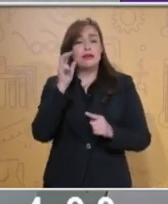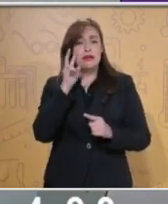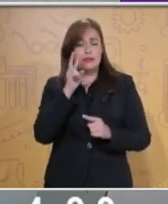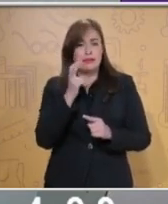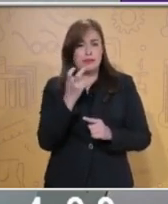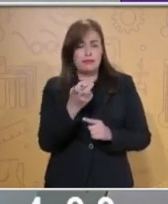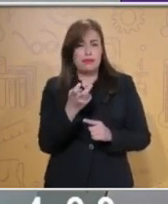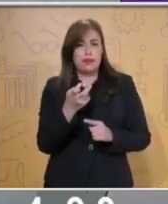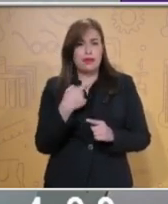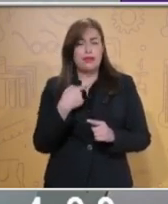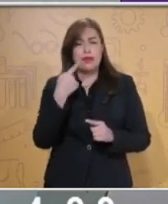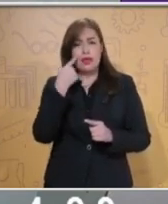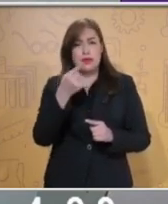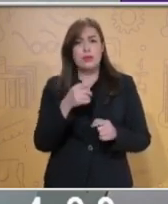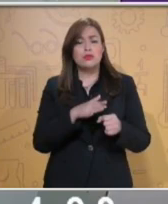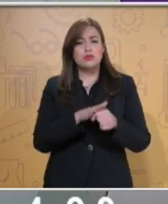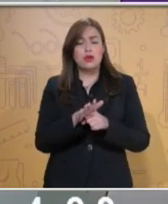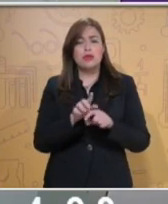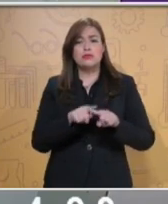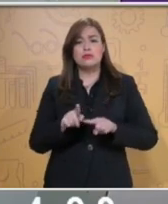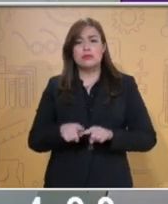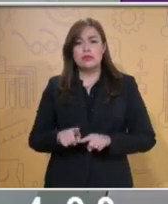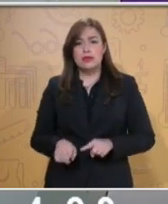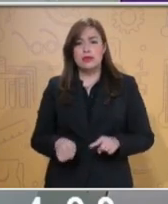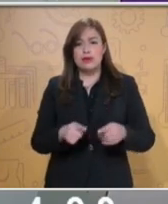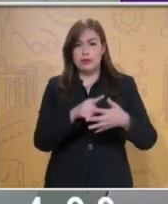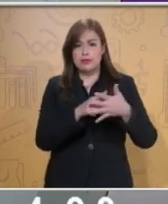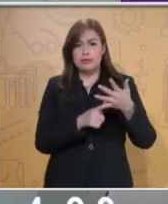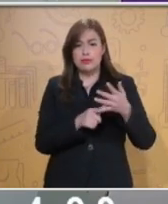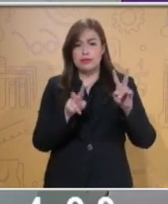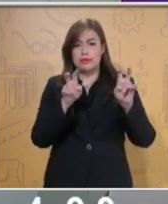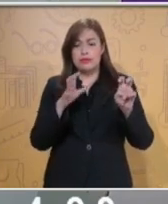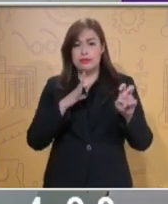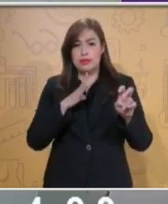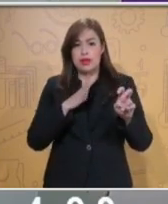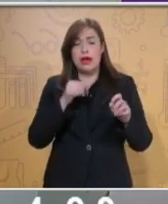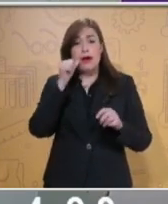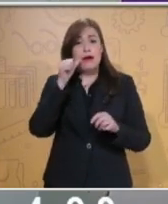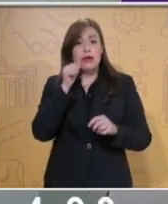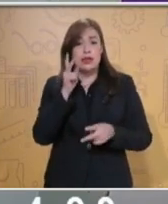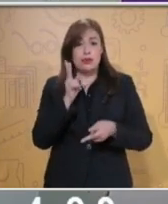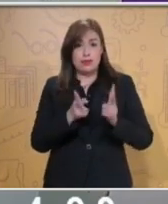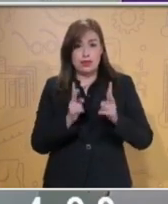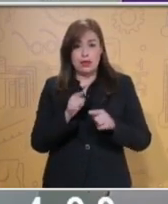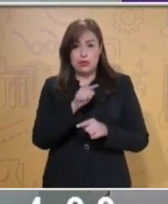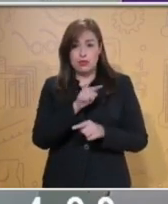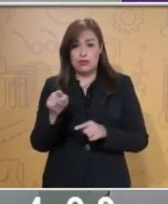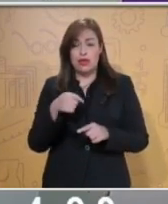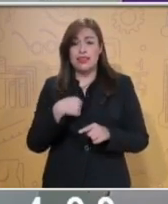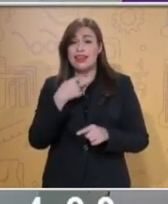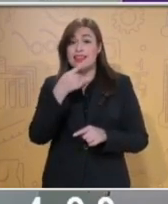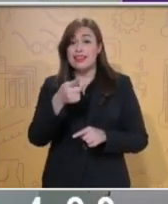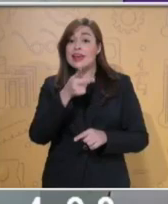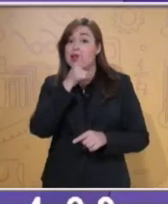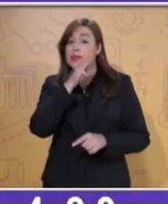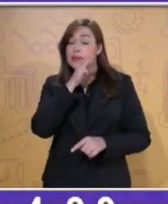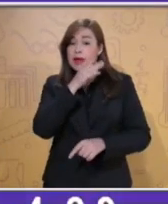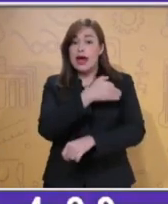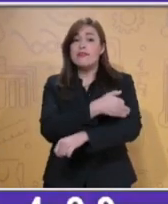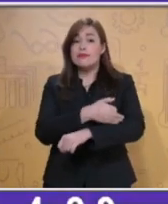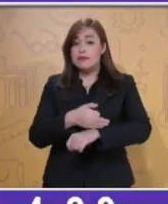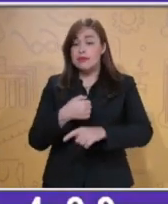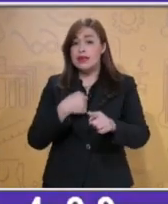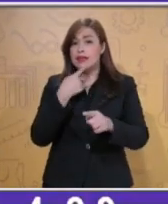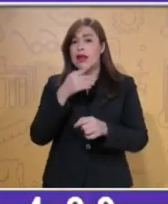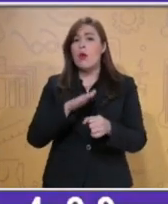talking about the genres of the comic strips. I asked you yesterday to talk to your parents, to your family, about the different comic